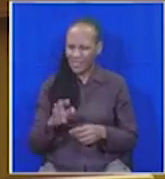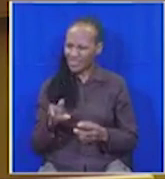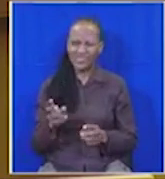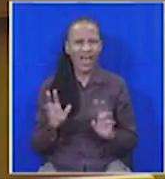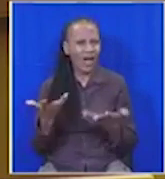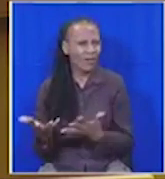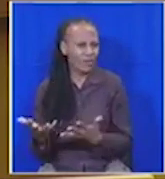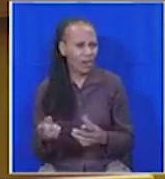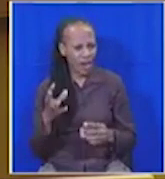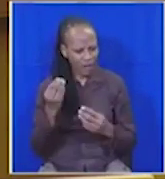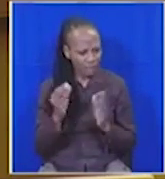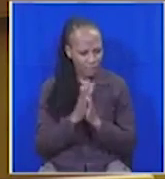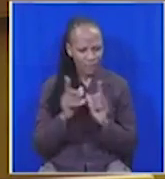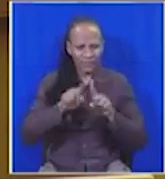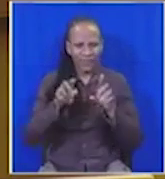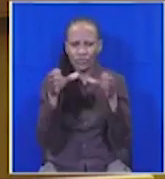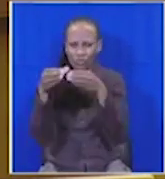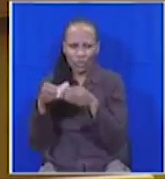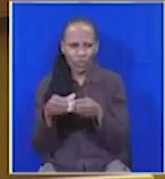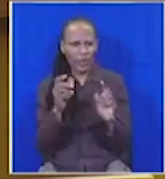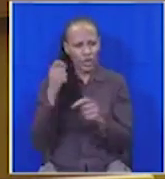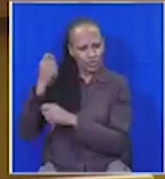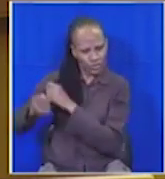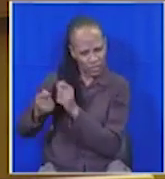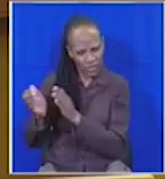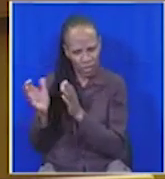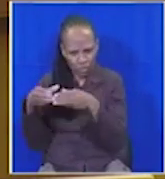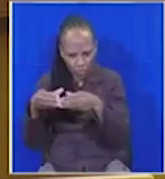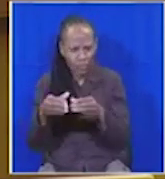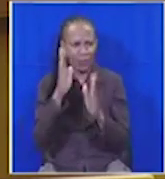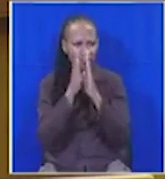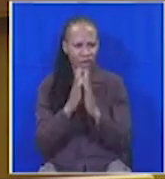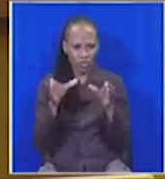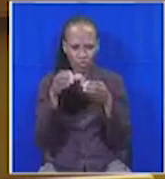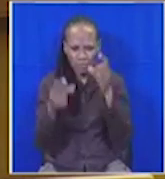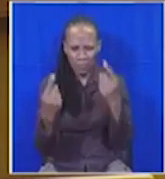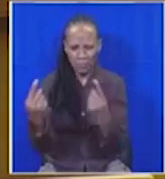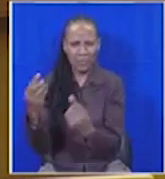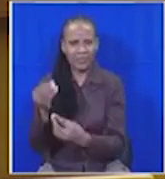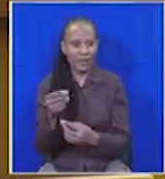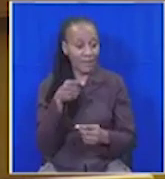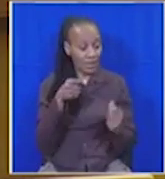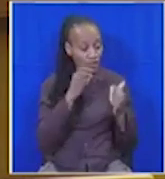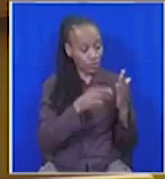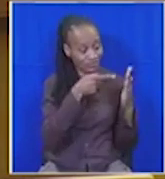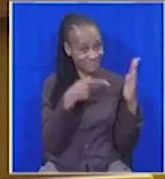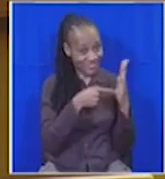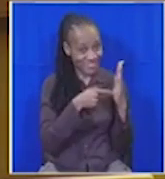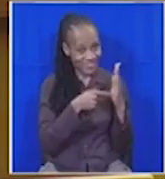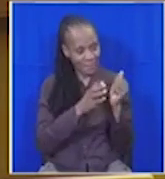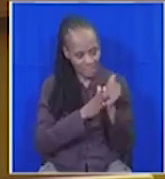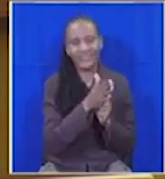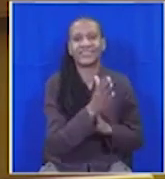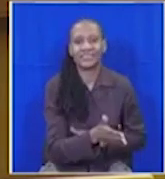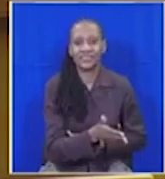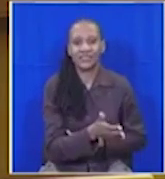different religions, we have our traditional headgear and all of that. So that one escaped. The